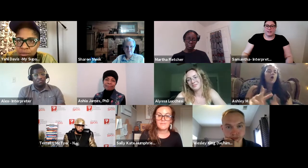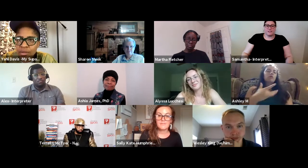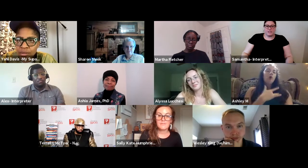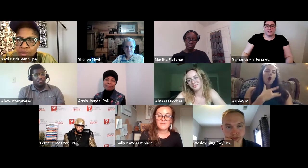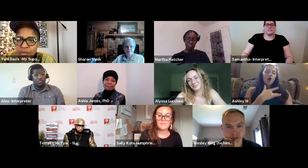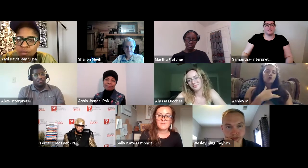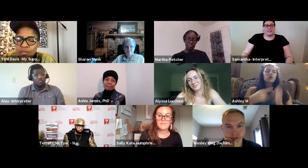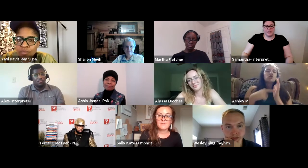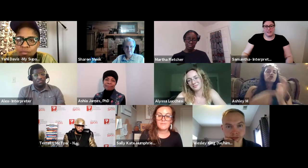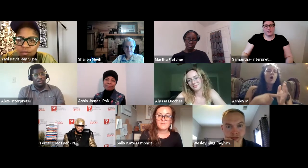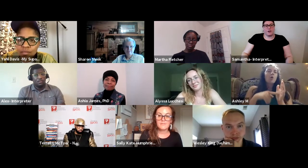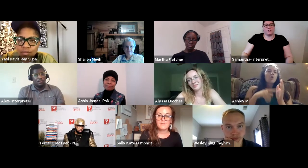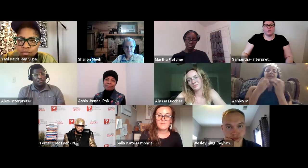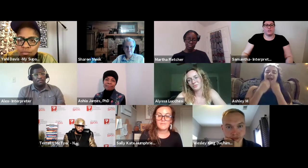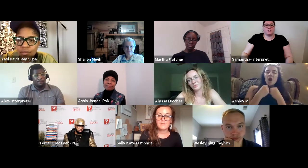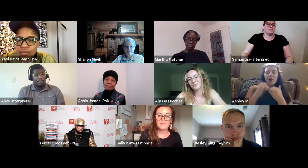and